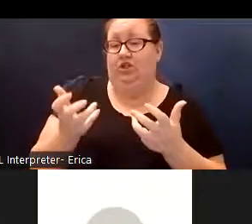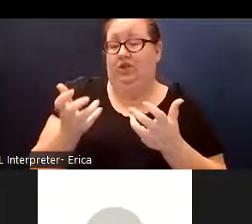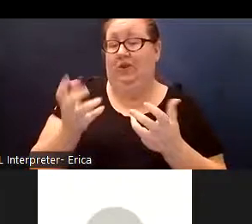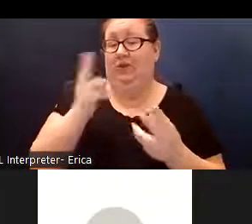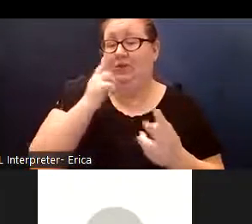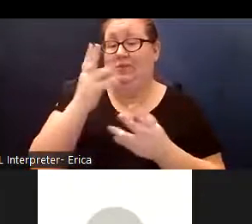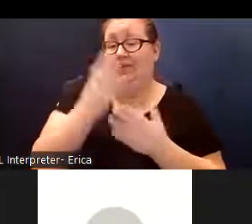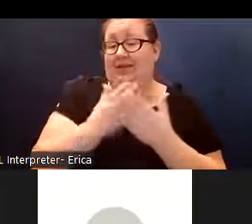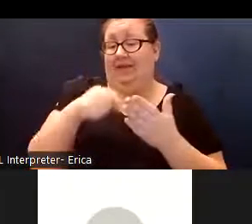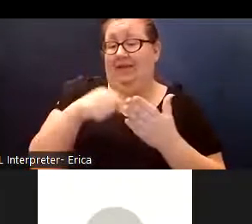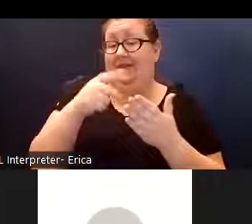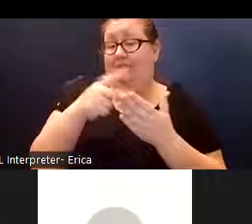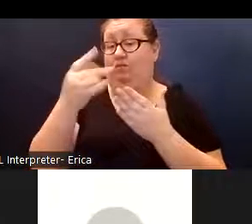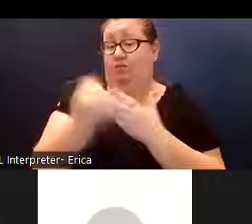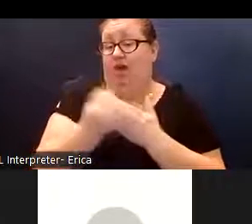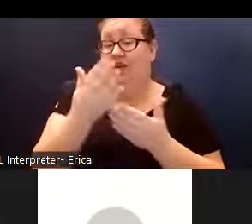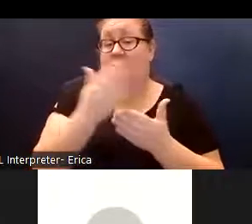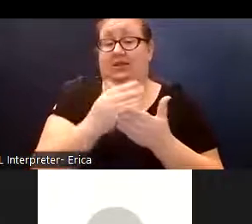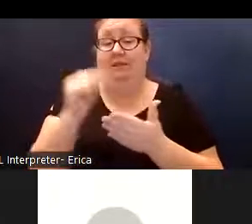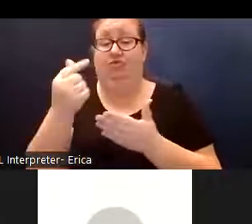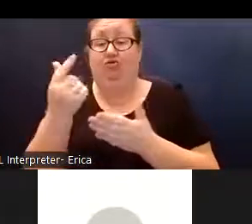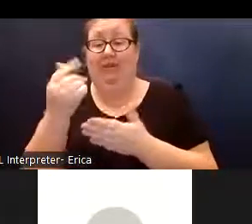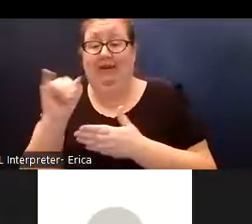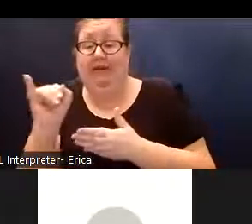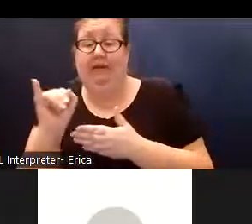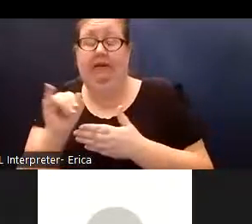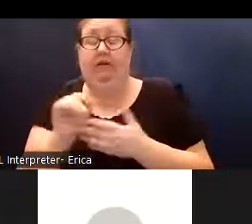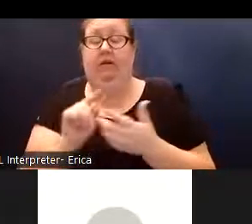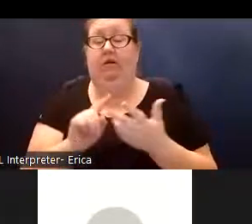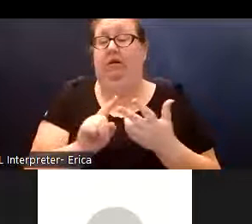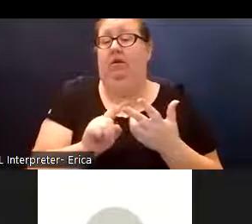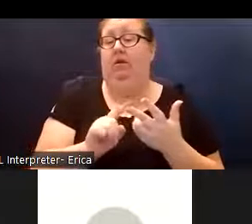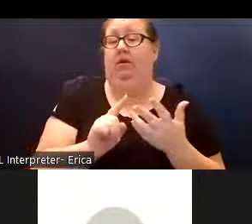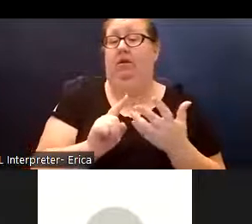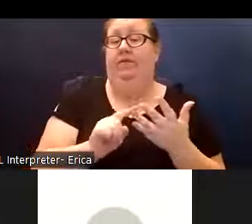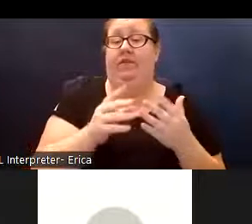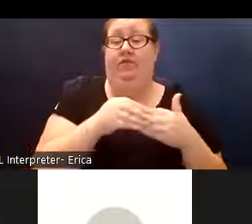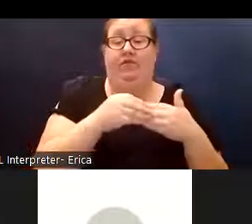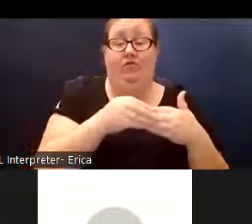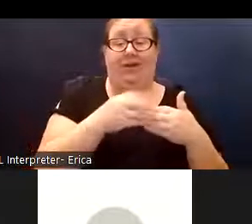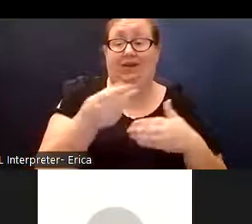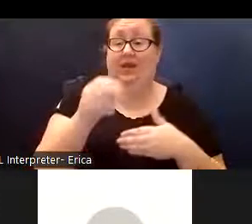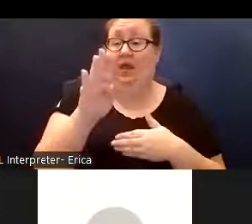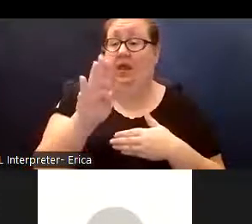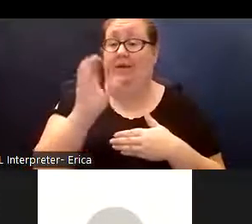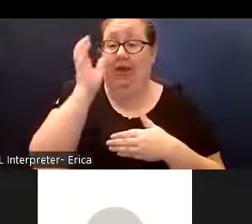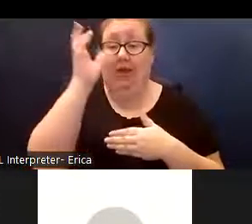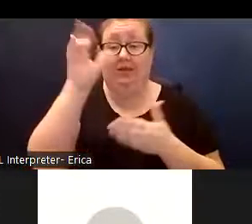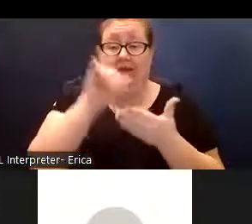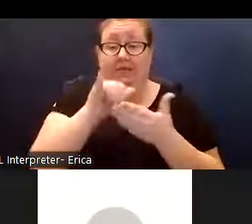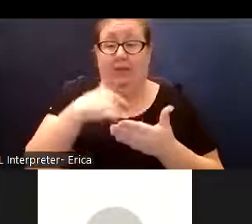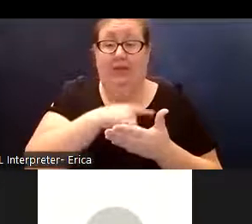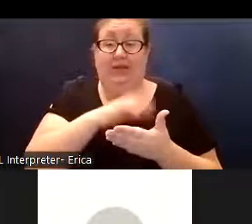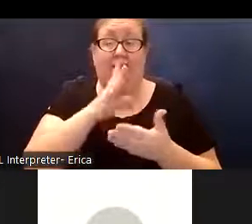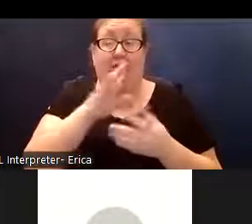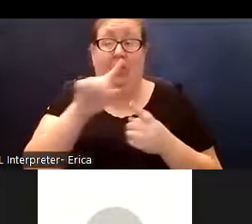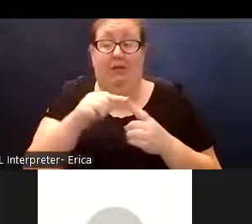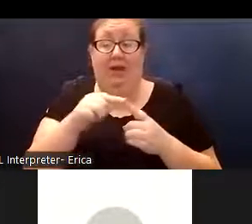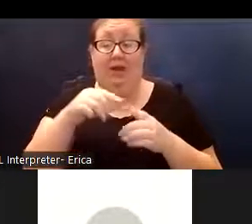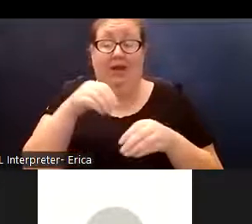these projects? Some greening, the resilience hub concept that we spoke about in the